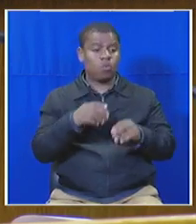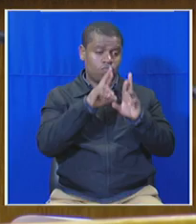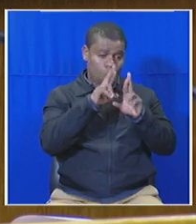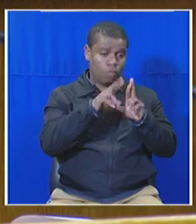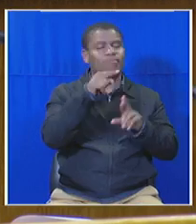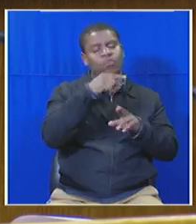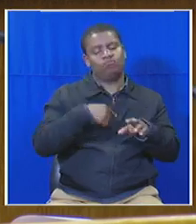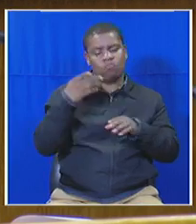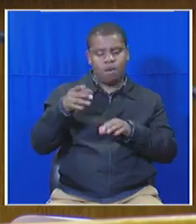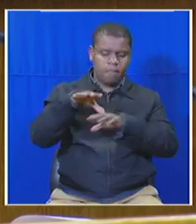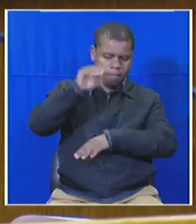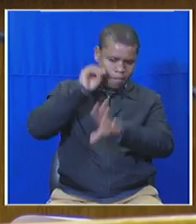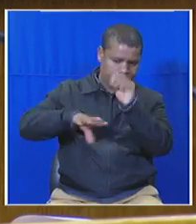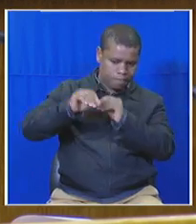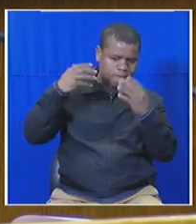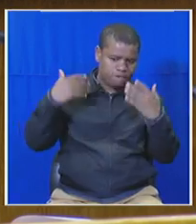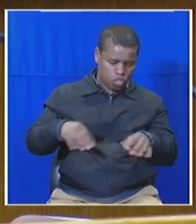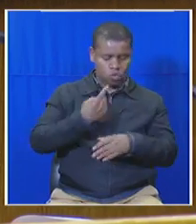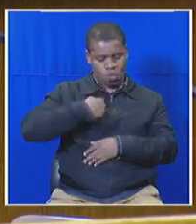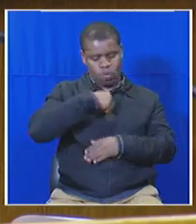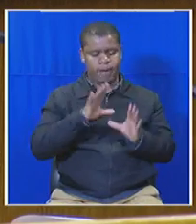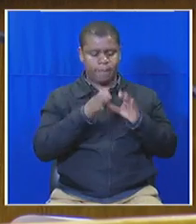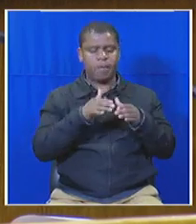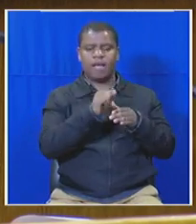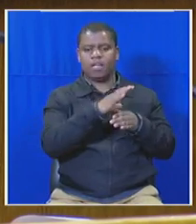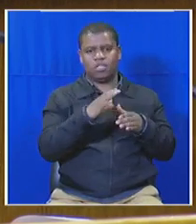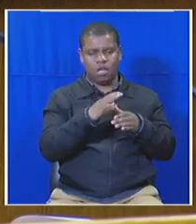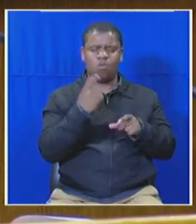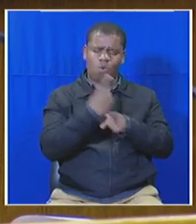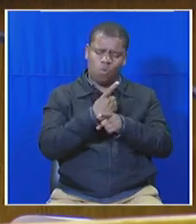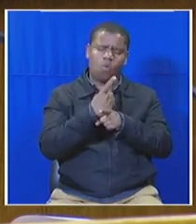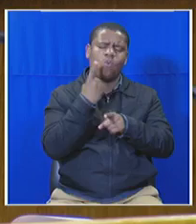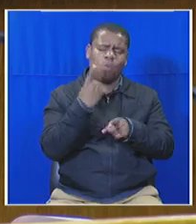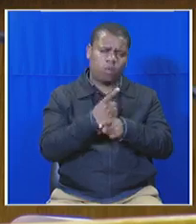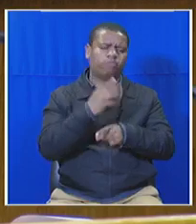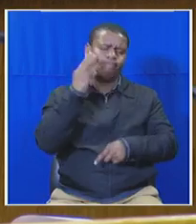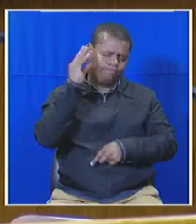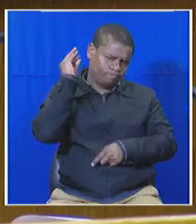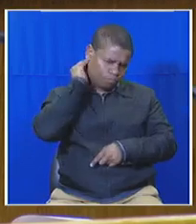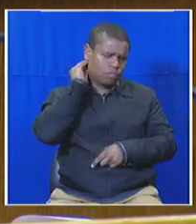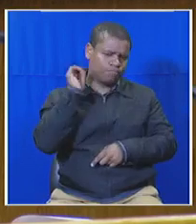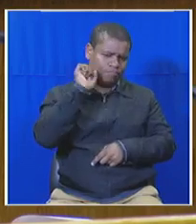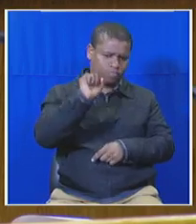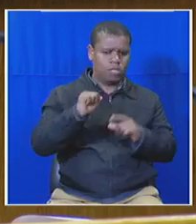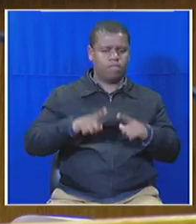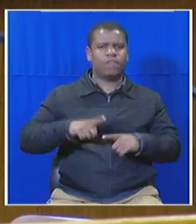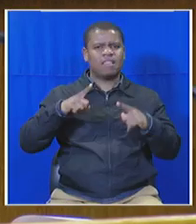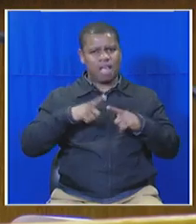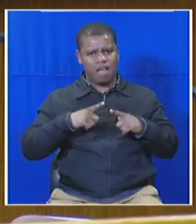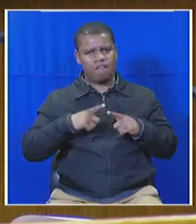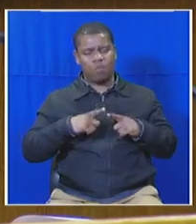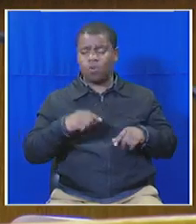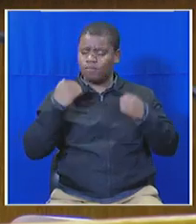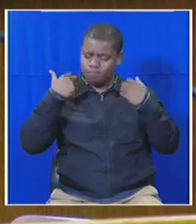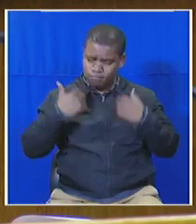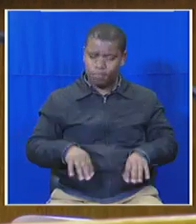shall, as the African National Congress, hold fond memories of his life with us. It is with great